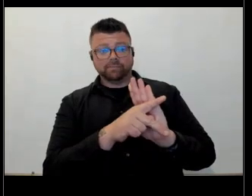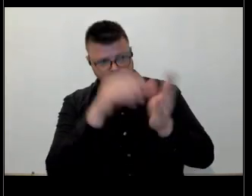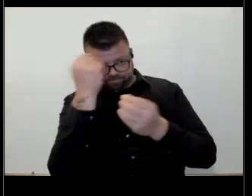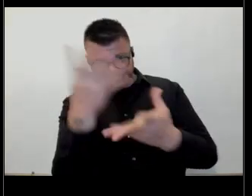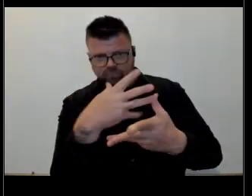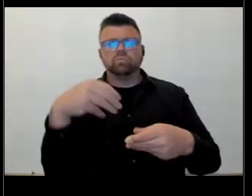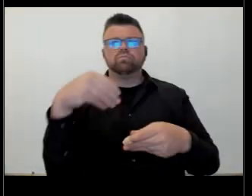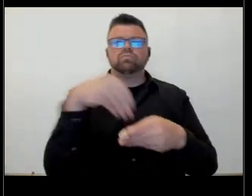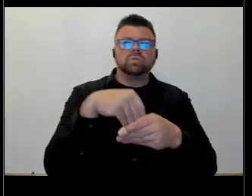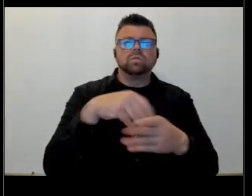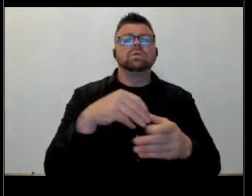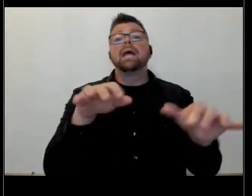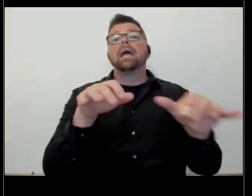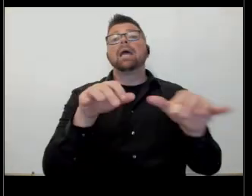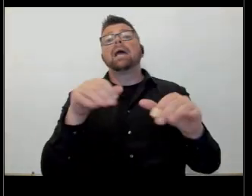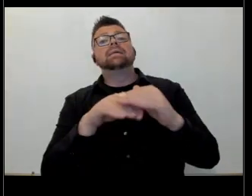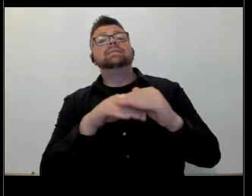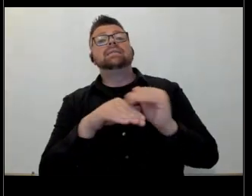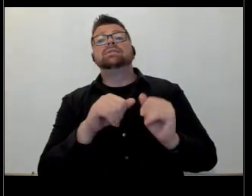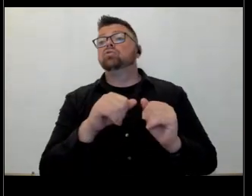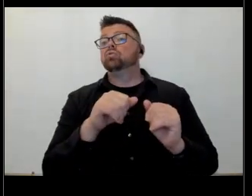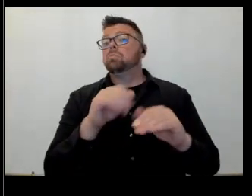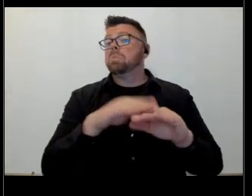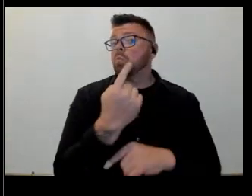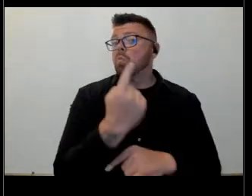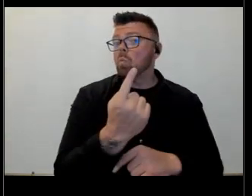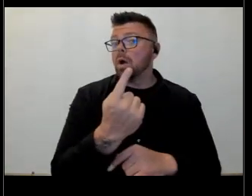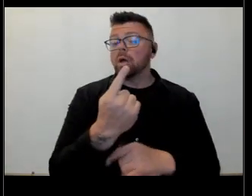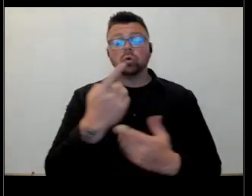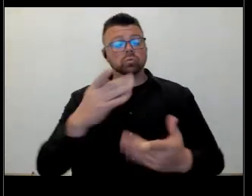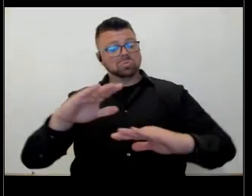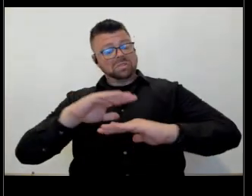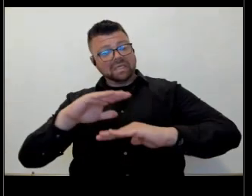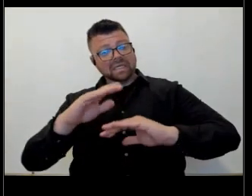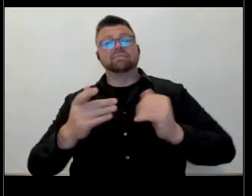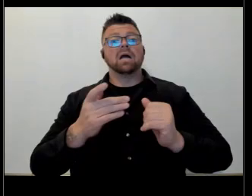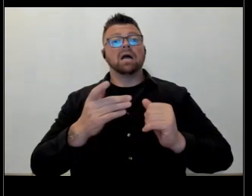least one or a sufficient number must be provided.